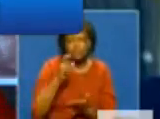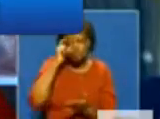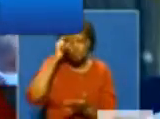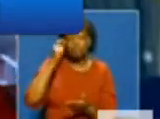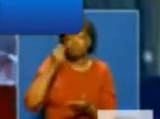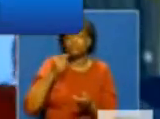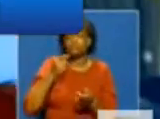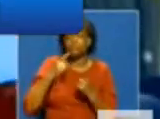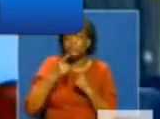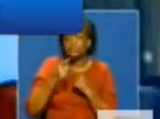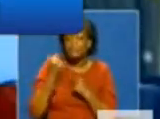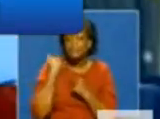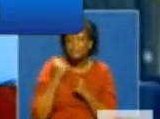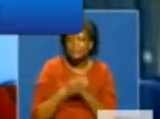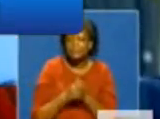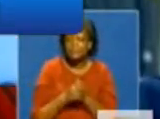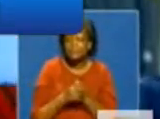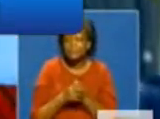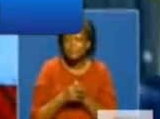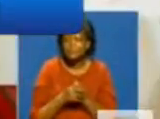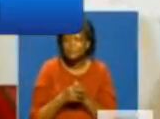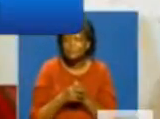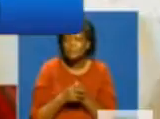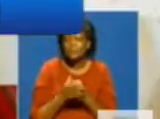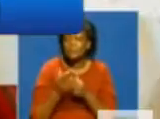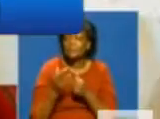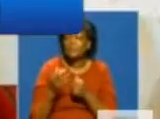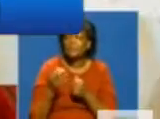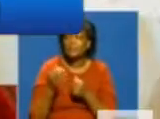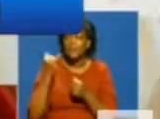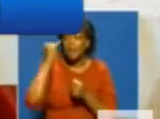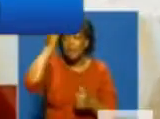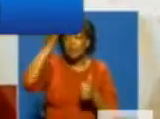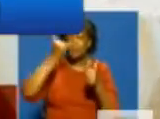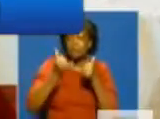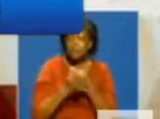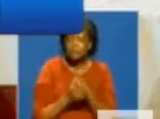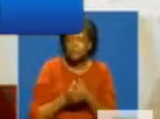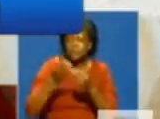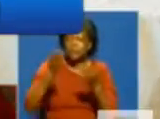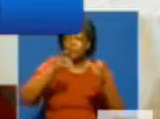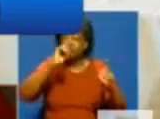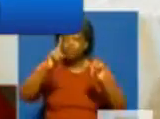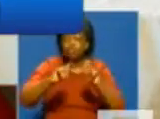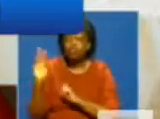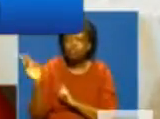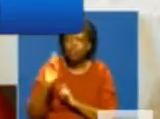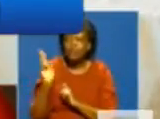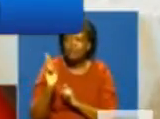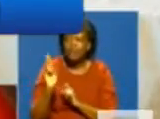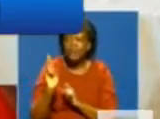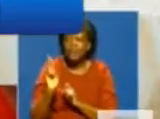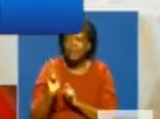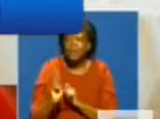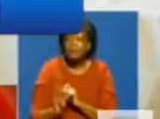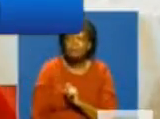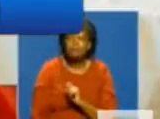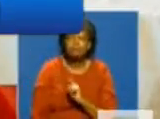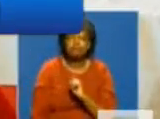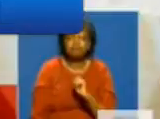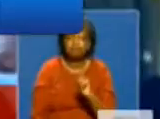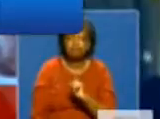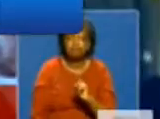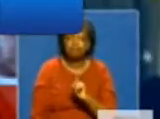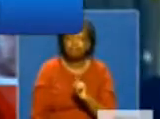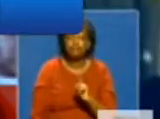yesterday. The rosy idea that you can bring questions to a referendum is one that arises from